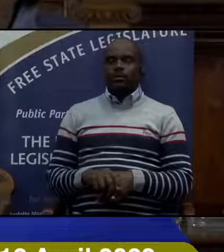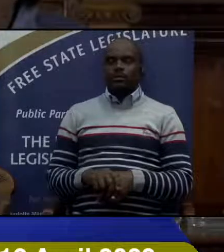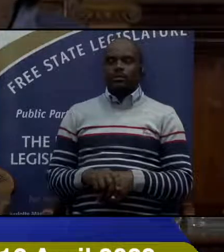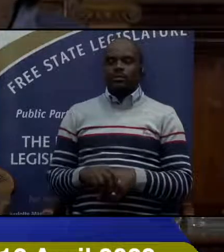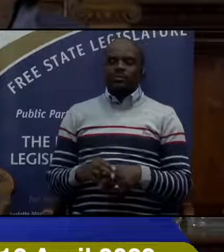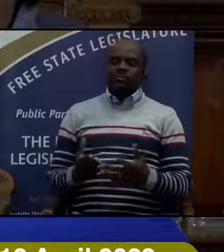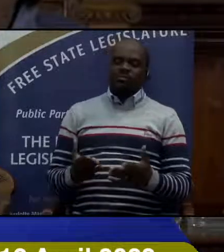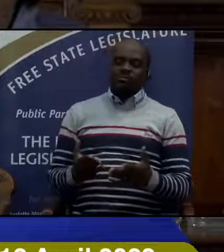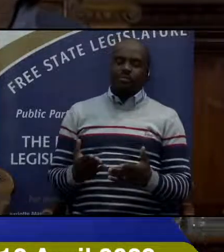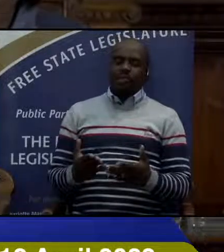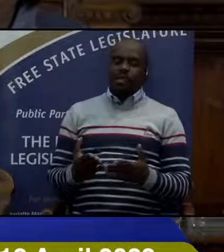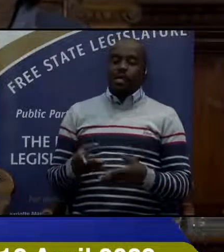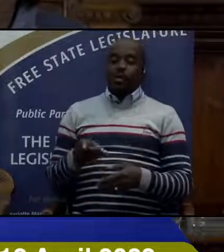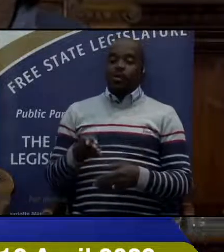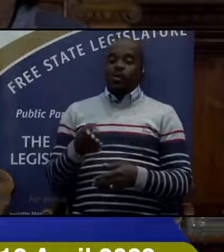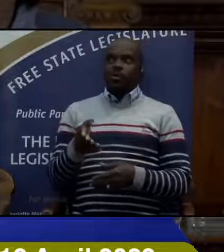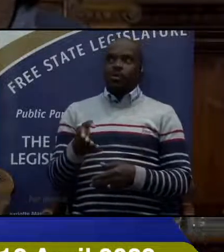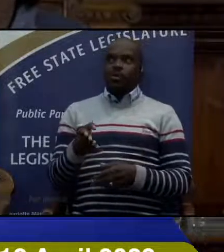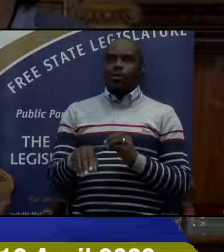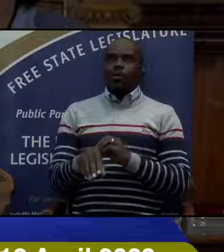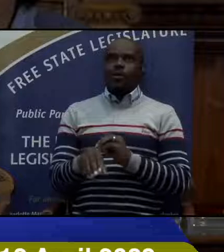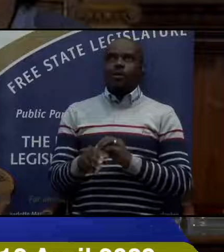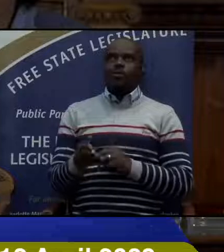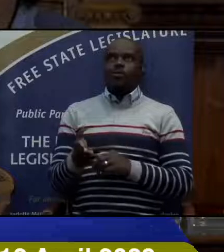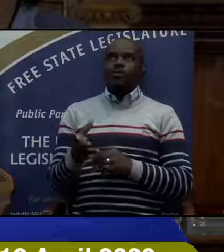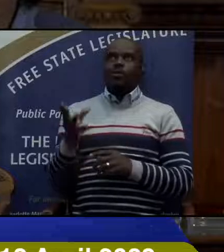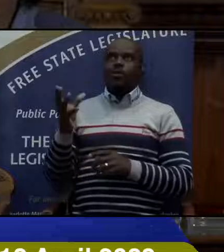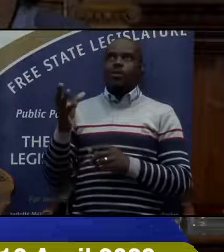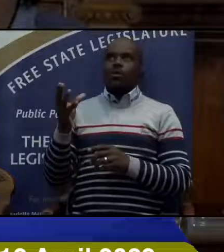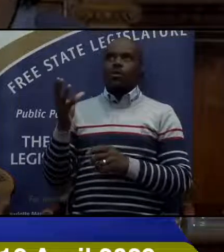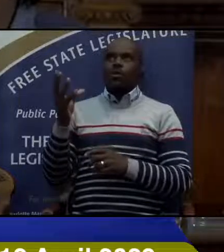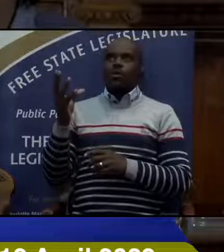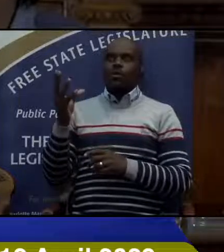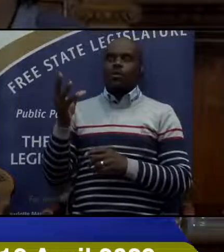disadvantaged, marginalized at higher education institutions.